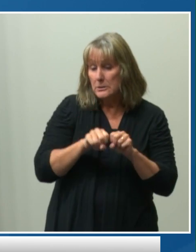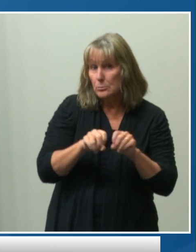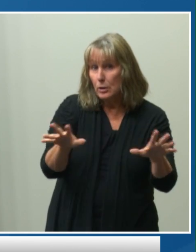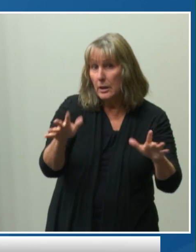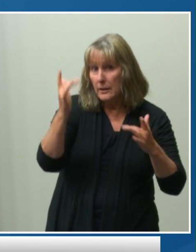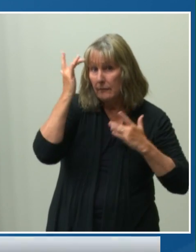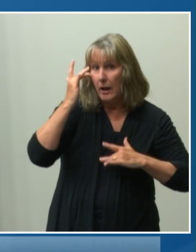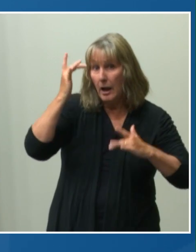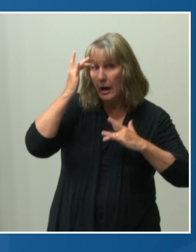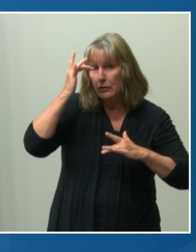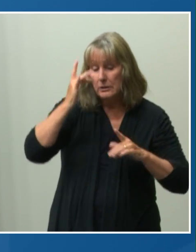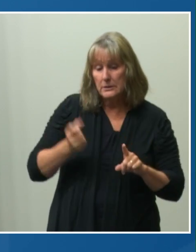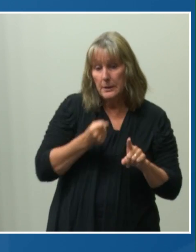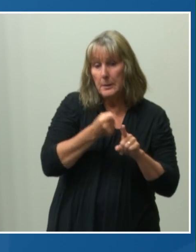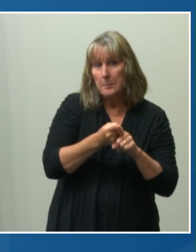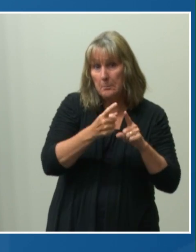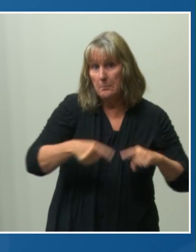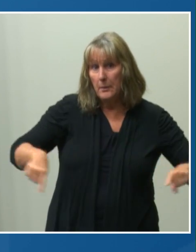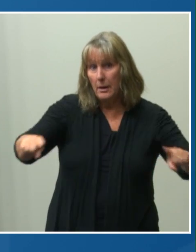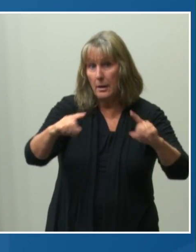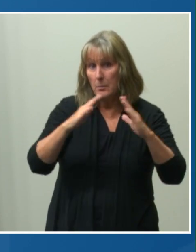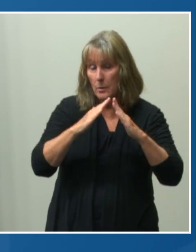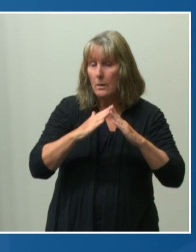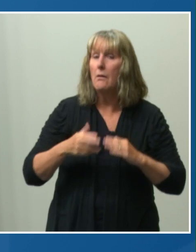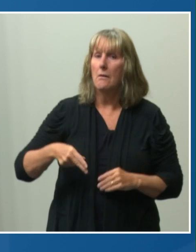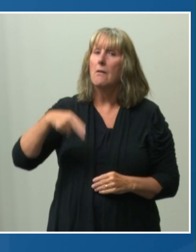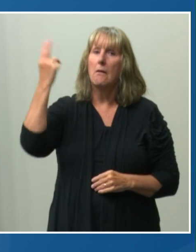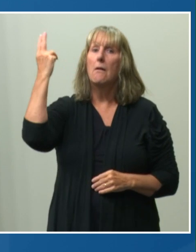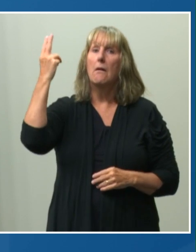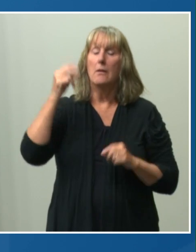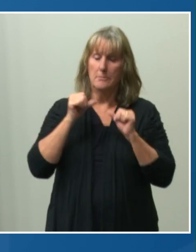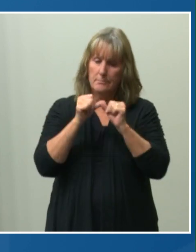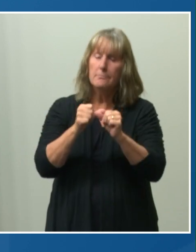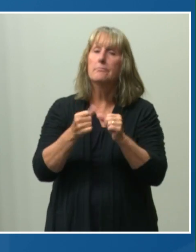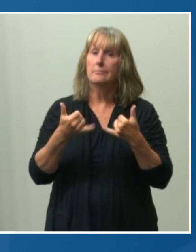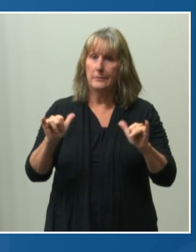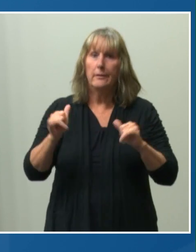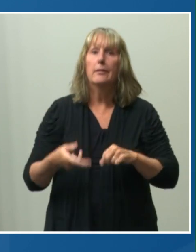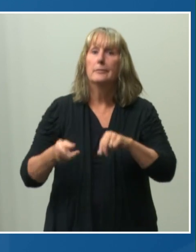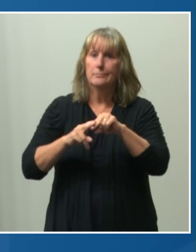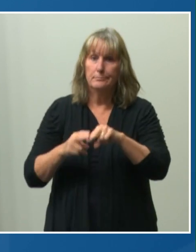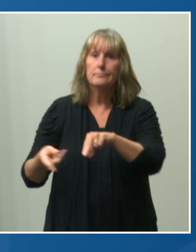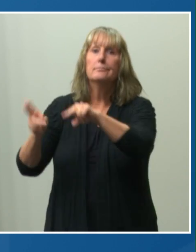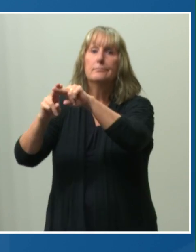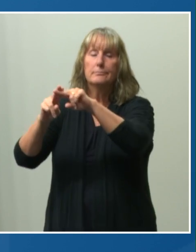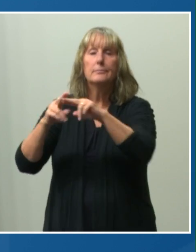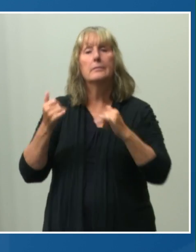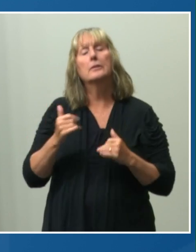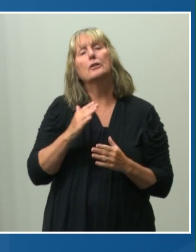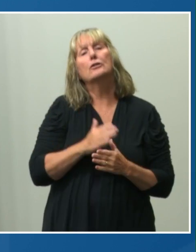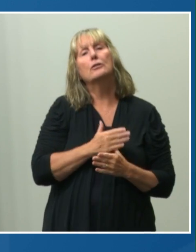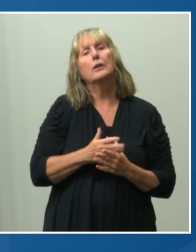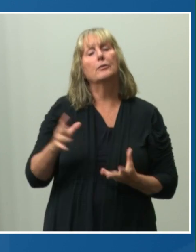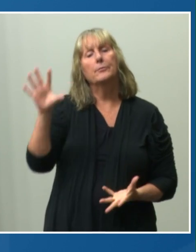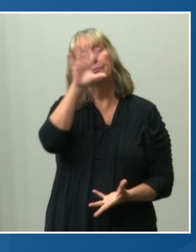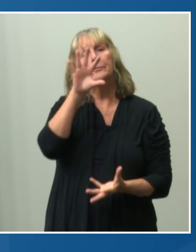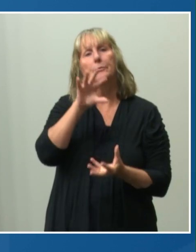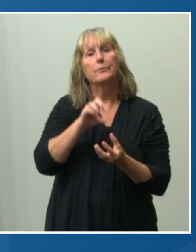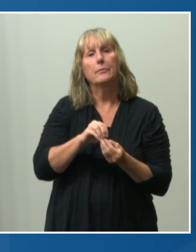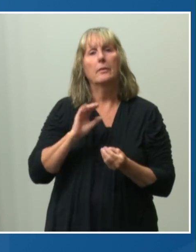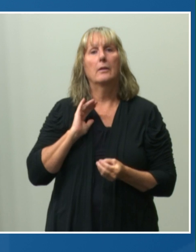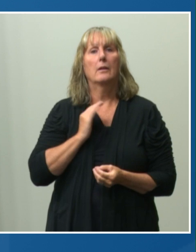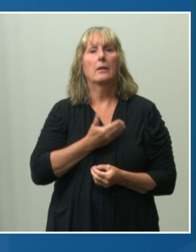and the impact on our community is high and continuing to increase. Now I want to share an overview of our